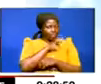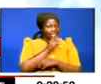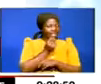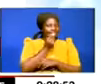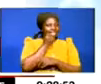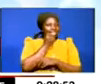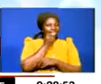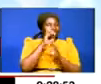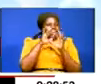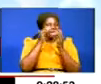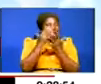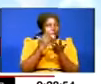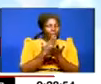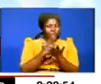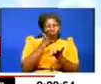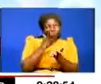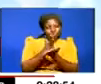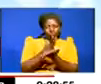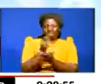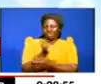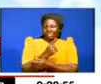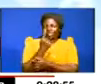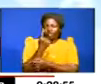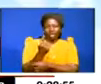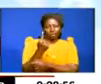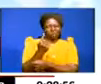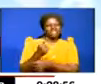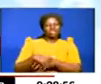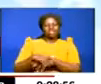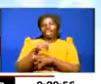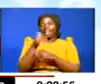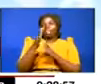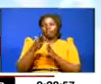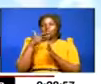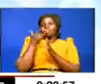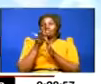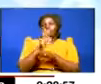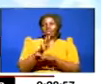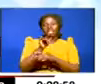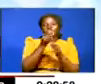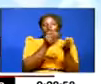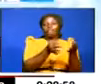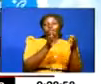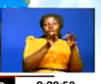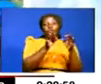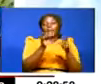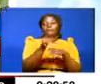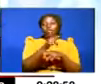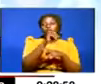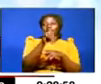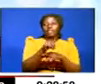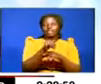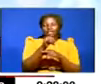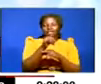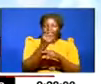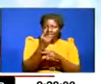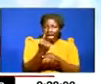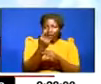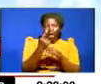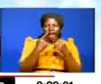is January. Oshun responded, that is the official January announcement. Harmos, tweeting a picture